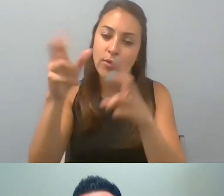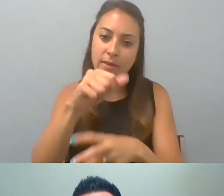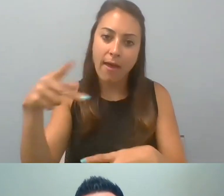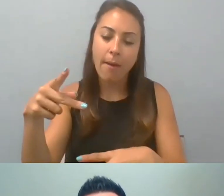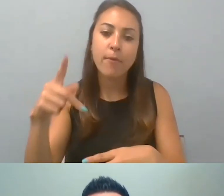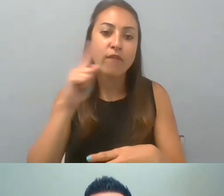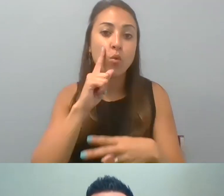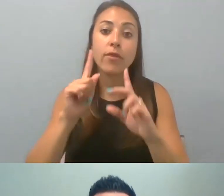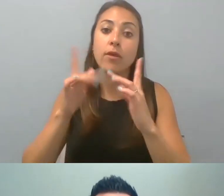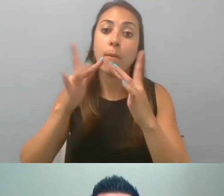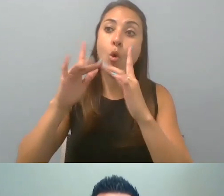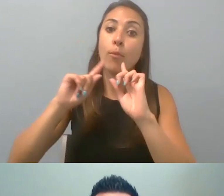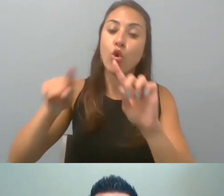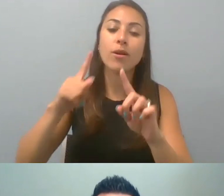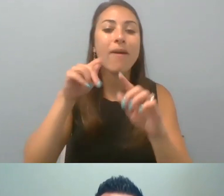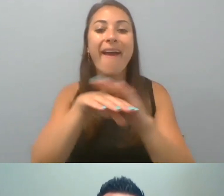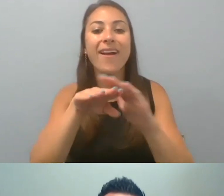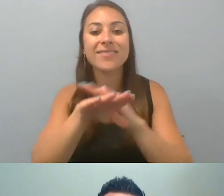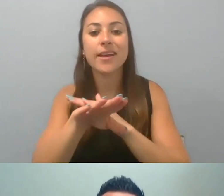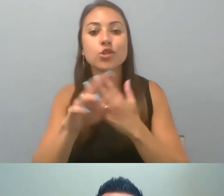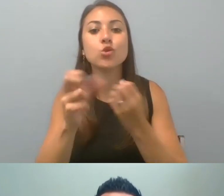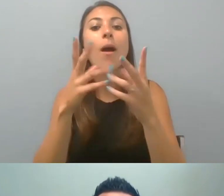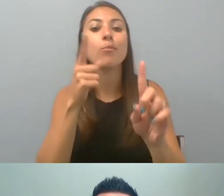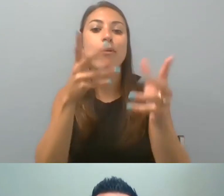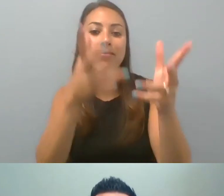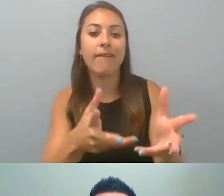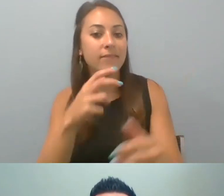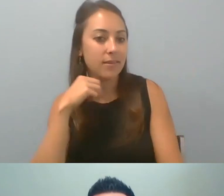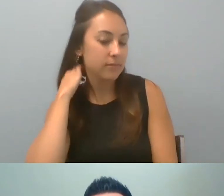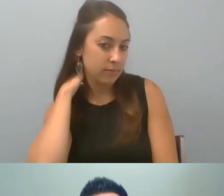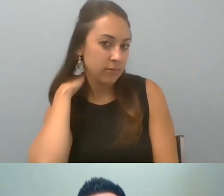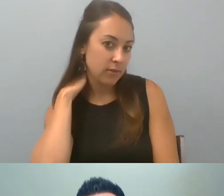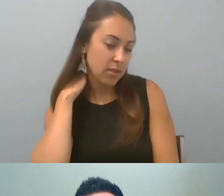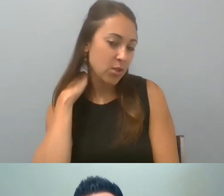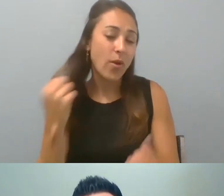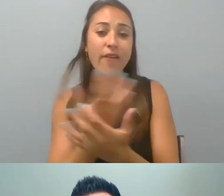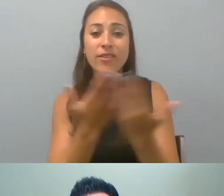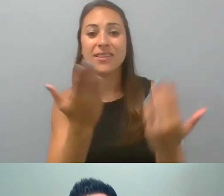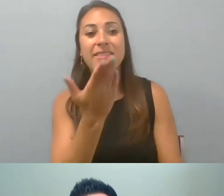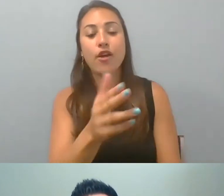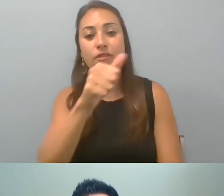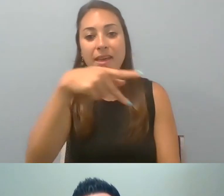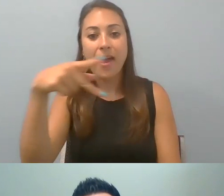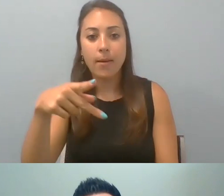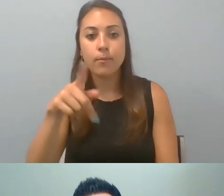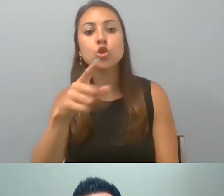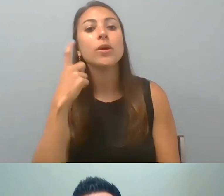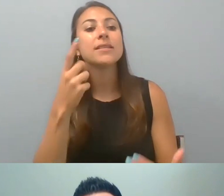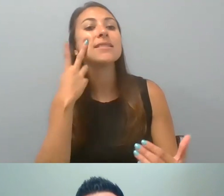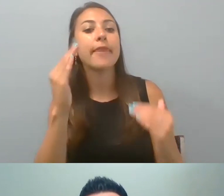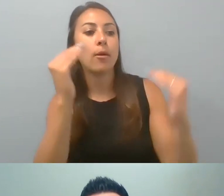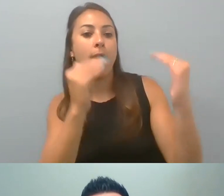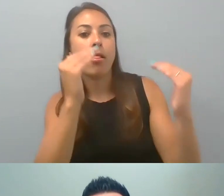but just to have access to that information. Everything can be managed through that app, so they can see their balance in real time prior to visiting a